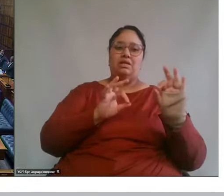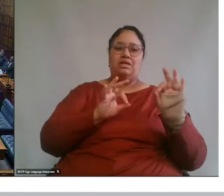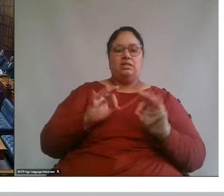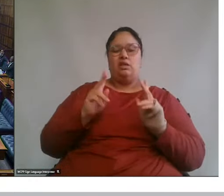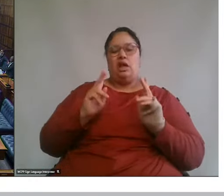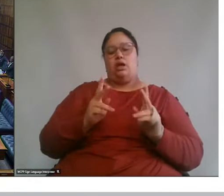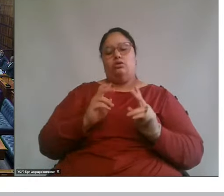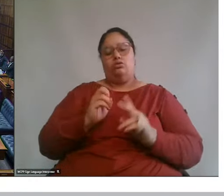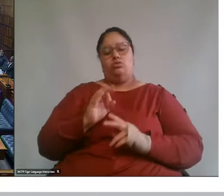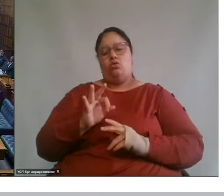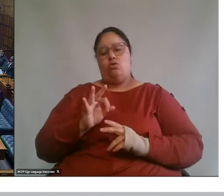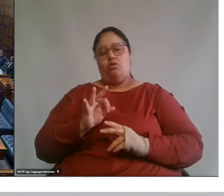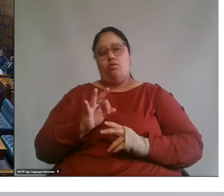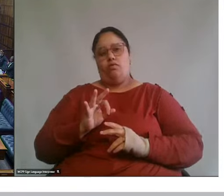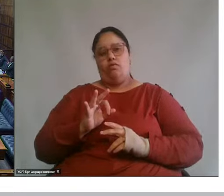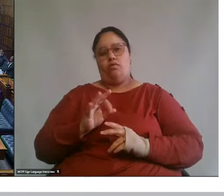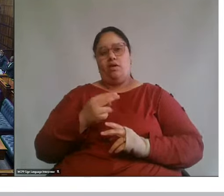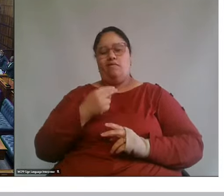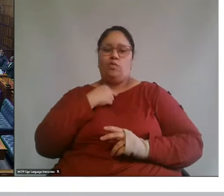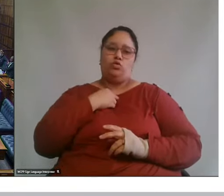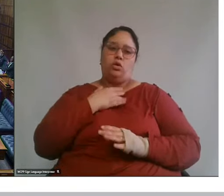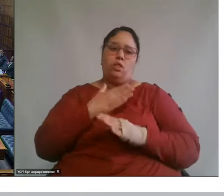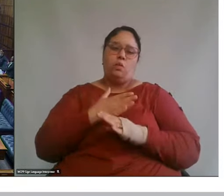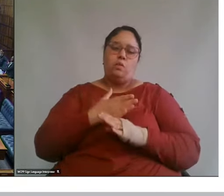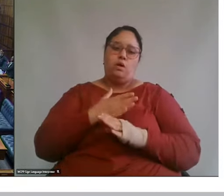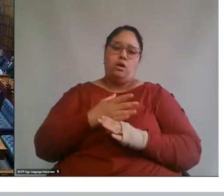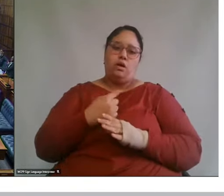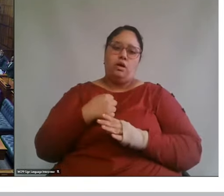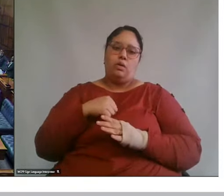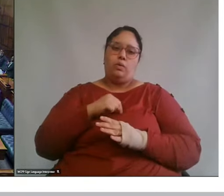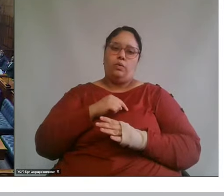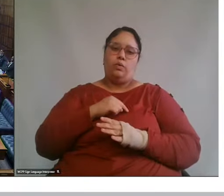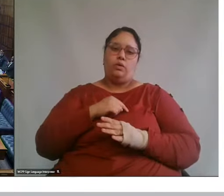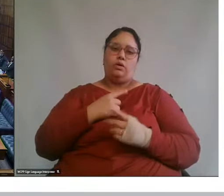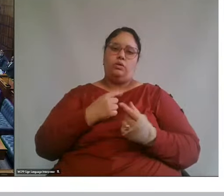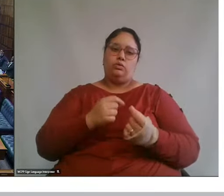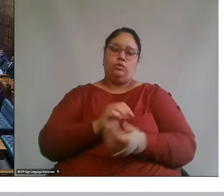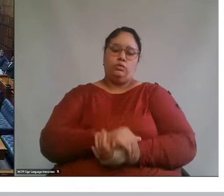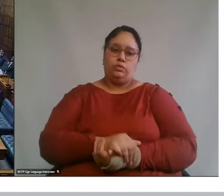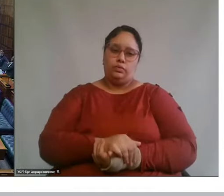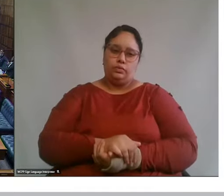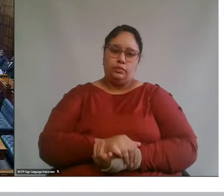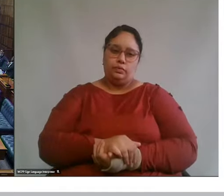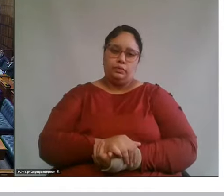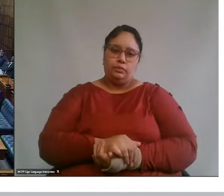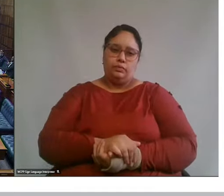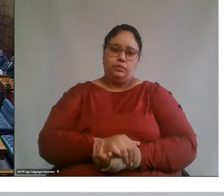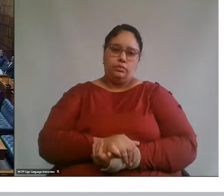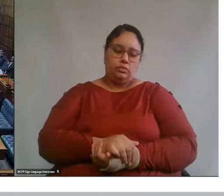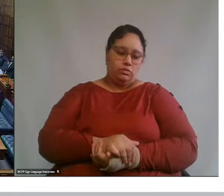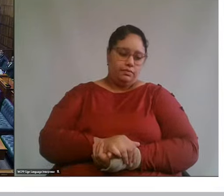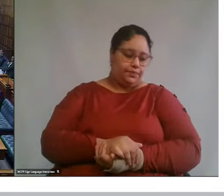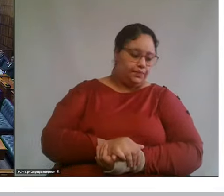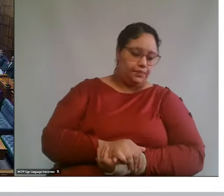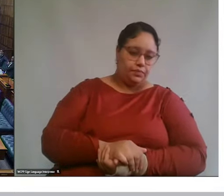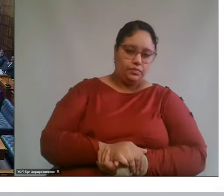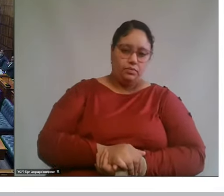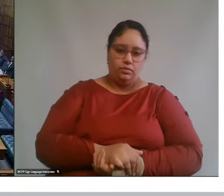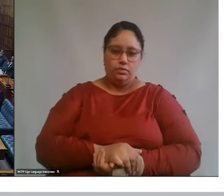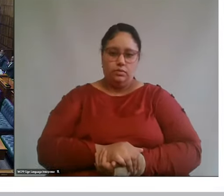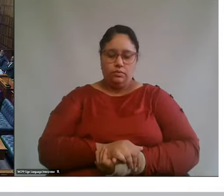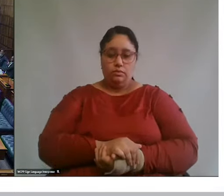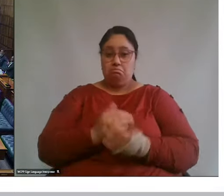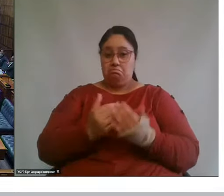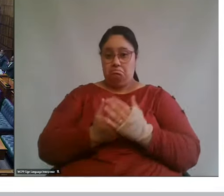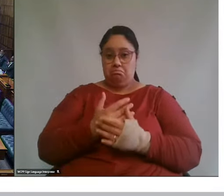the nature of uh unfortunately the work um that that that we do um have I missed anything